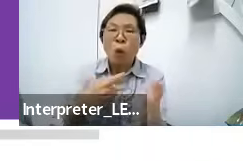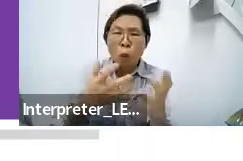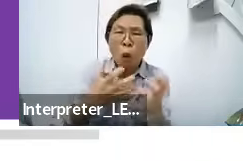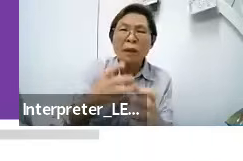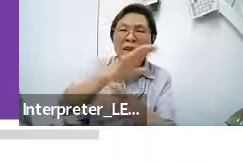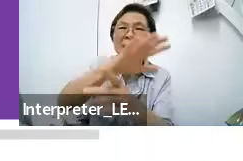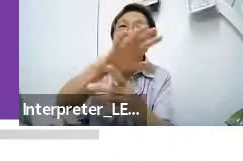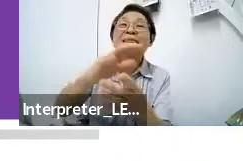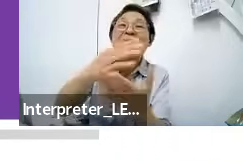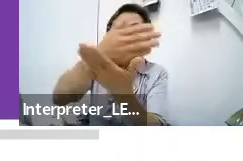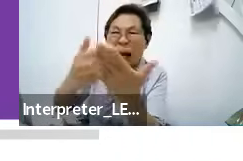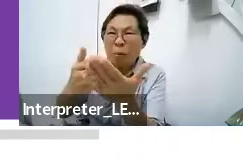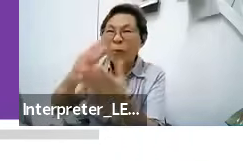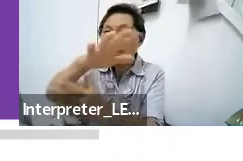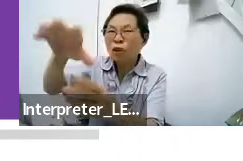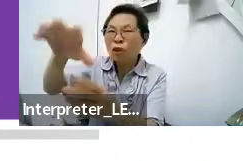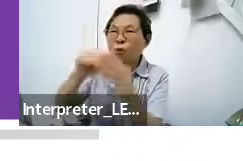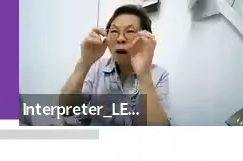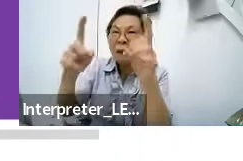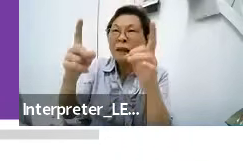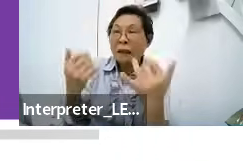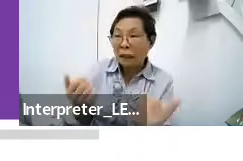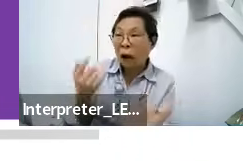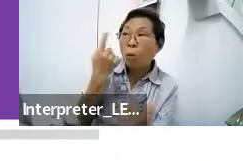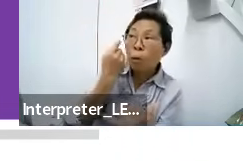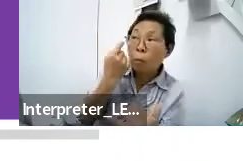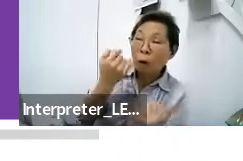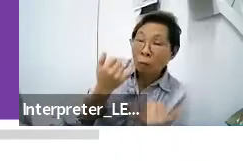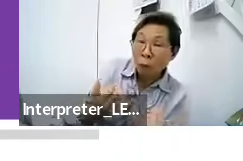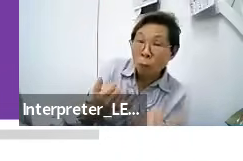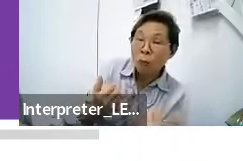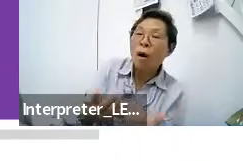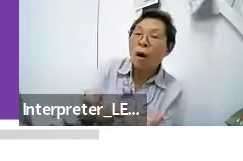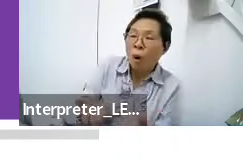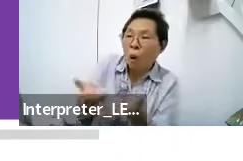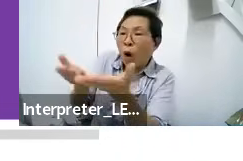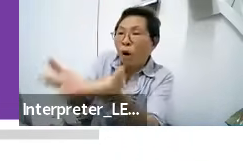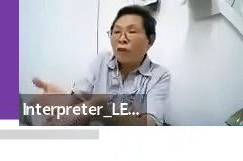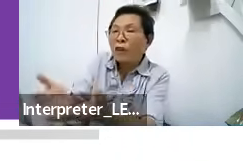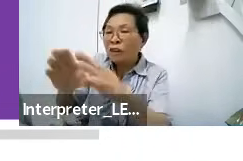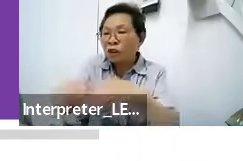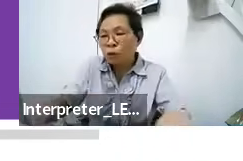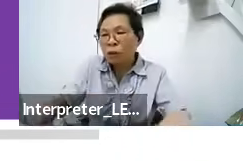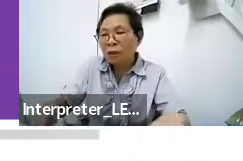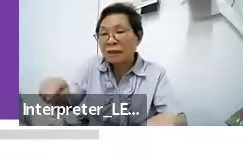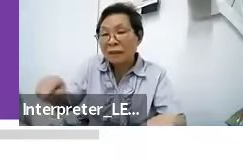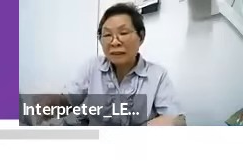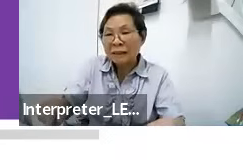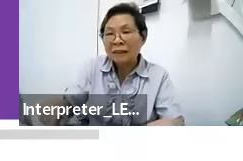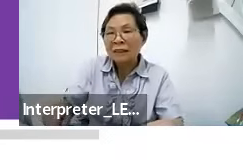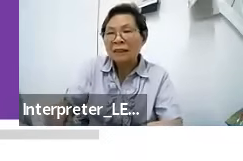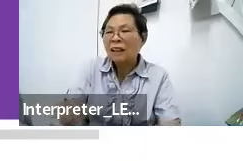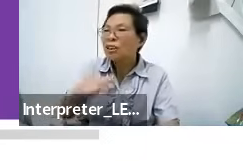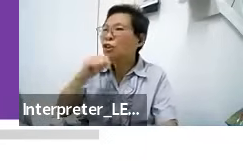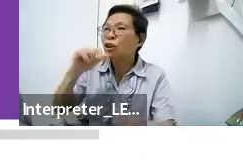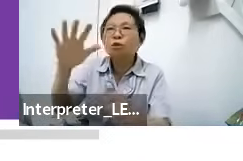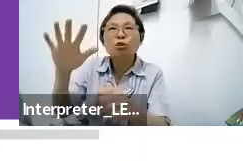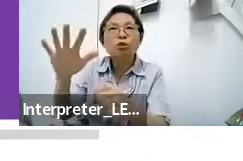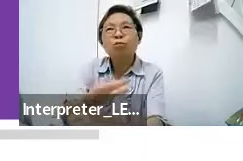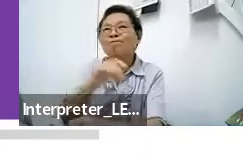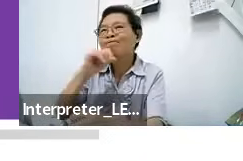inclusive education that currently we are offering to our children are probably with inadequate